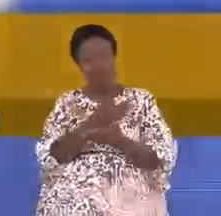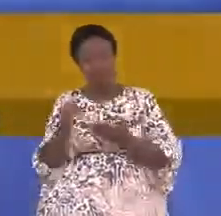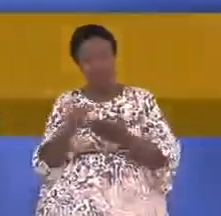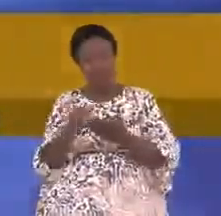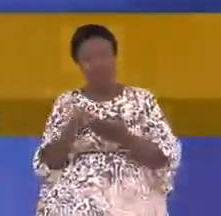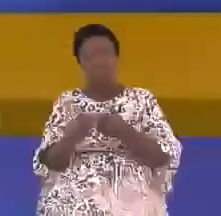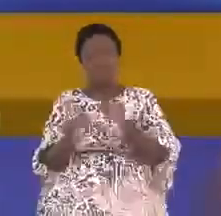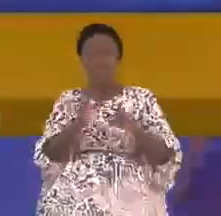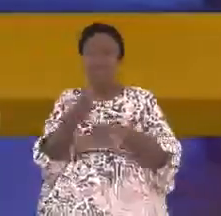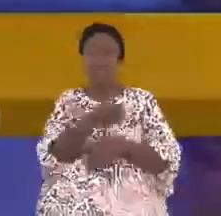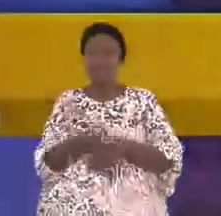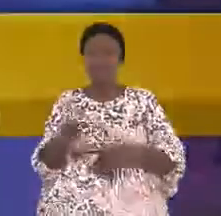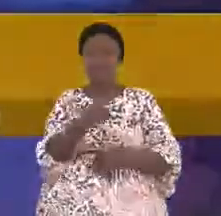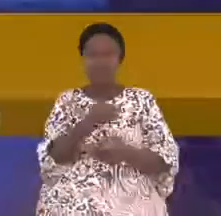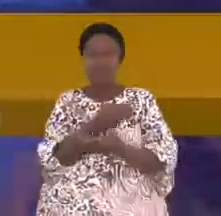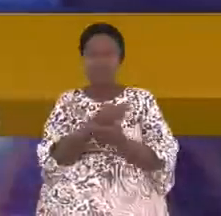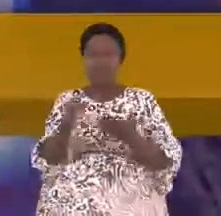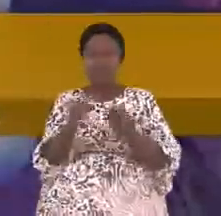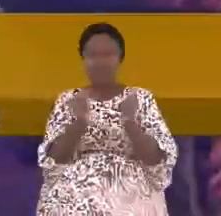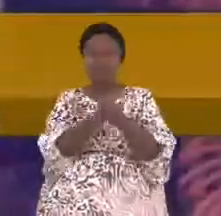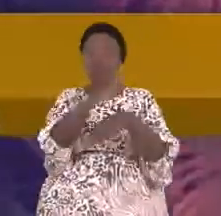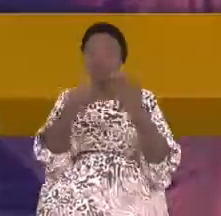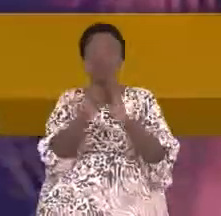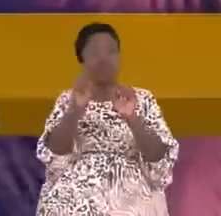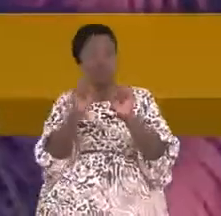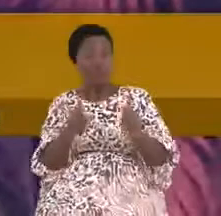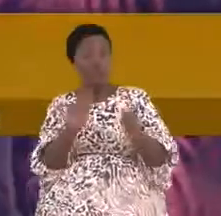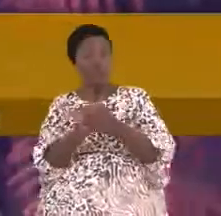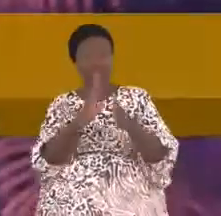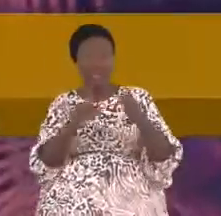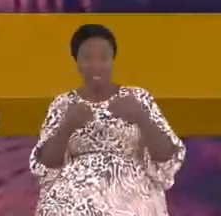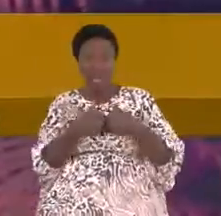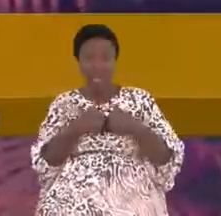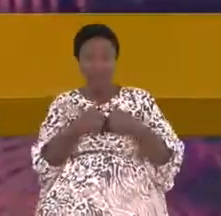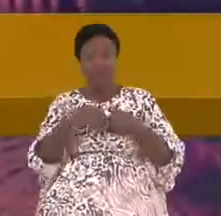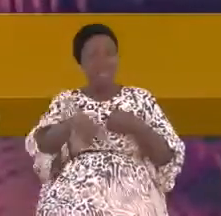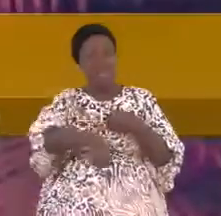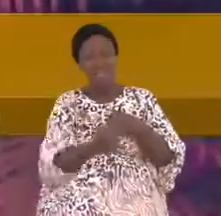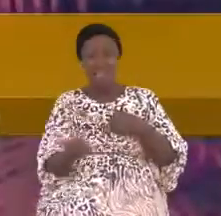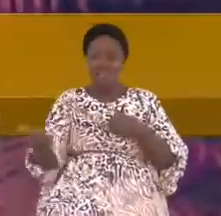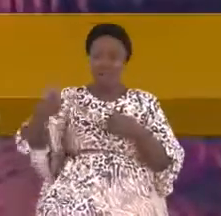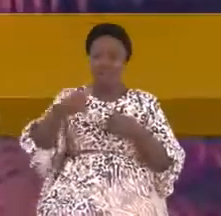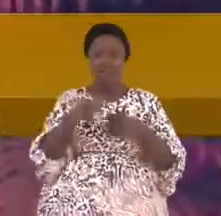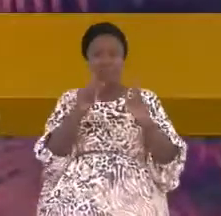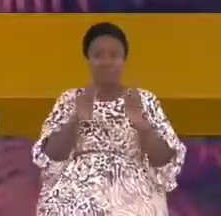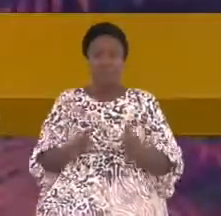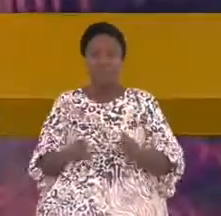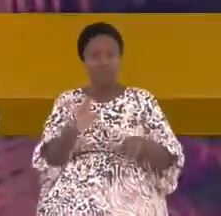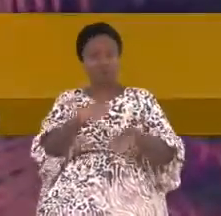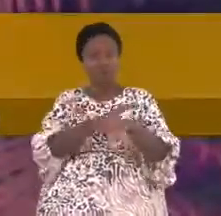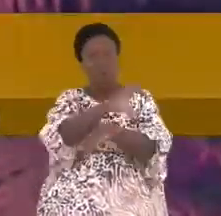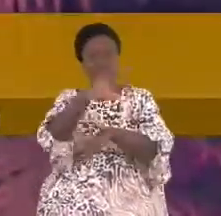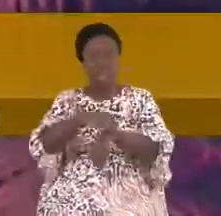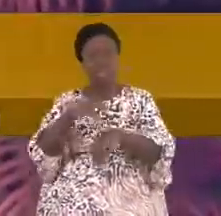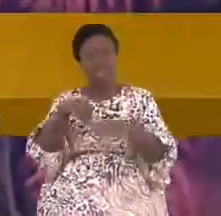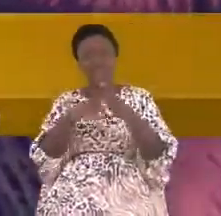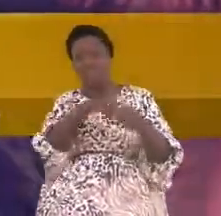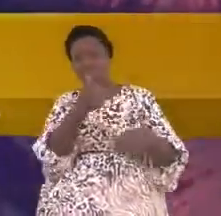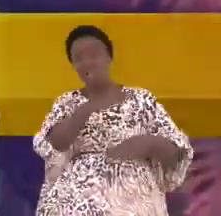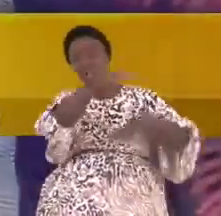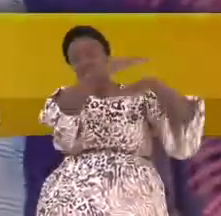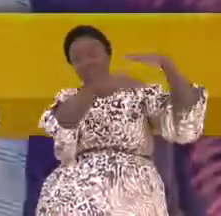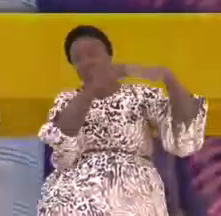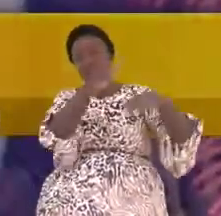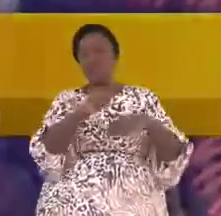privileges they urge every other person on earth in any generation not